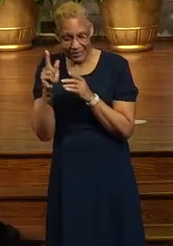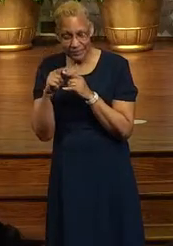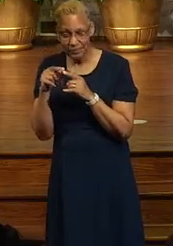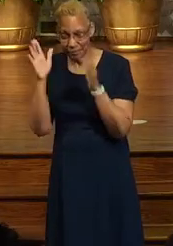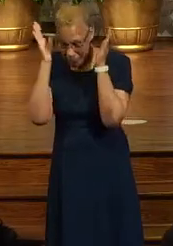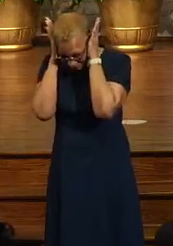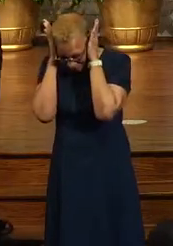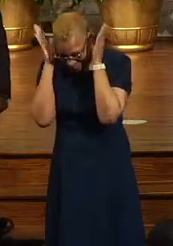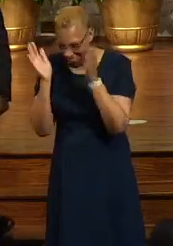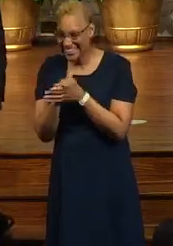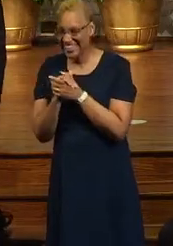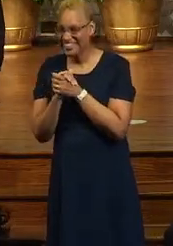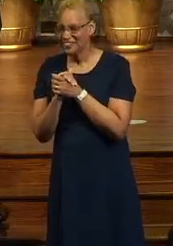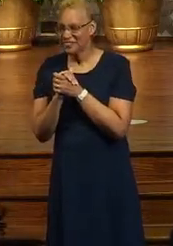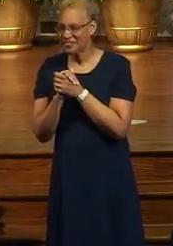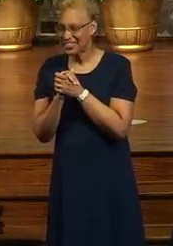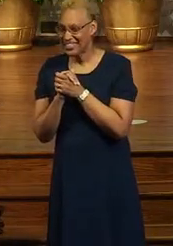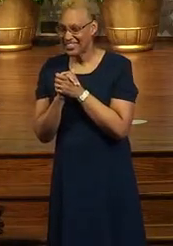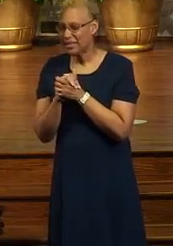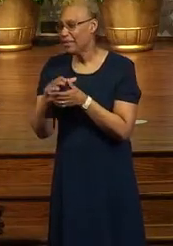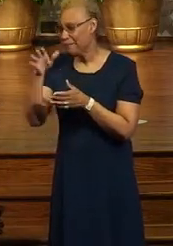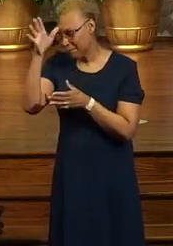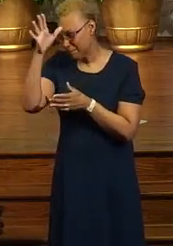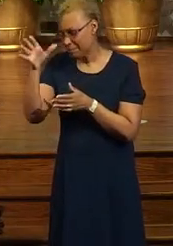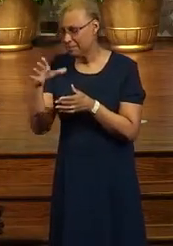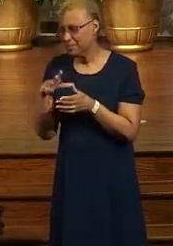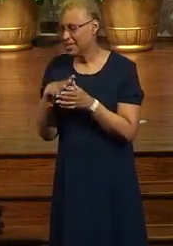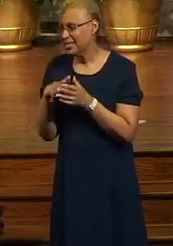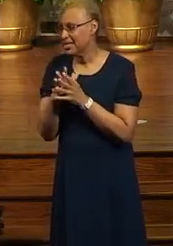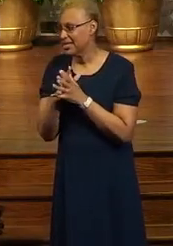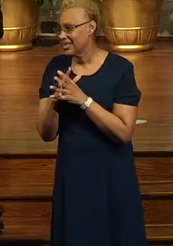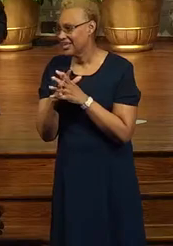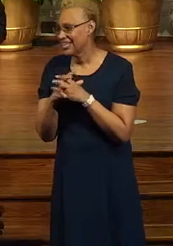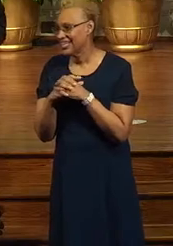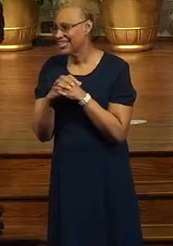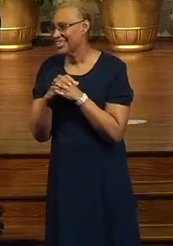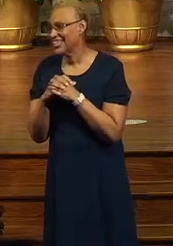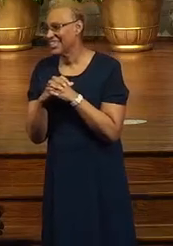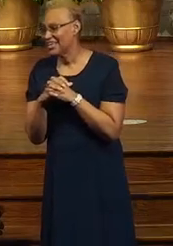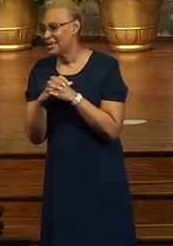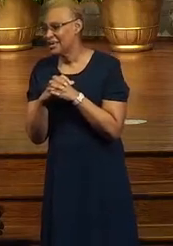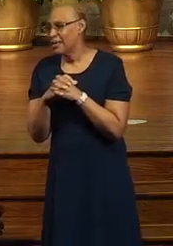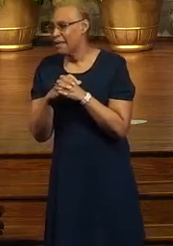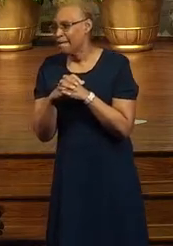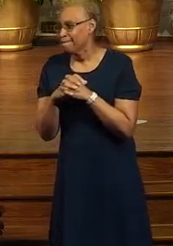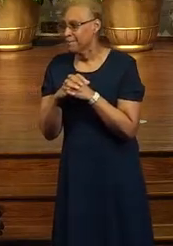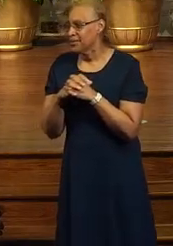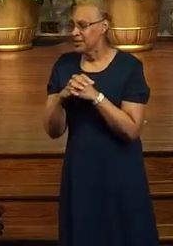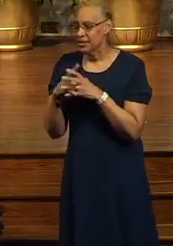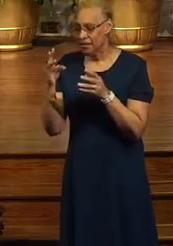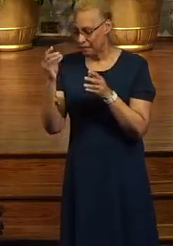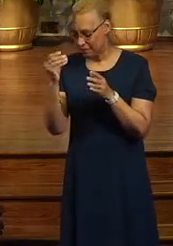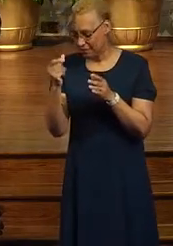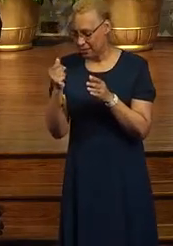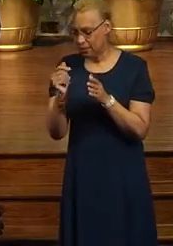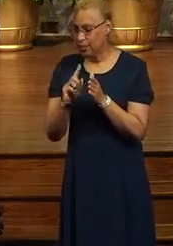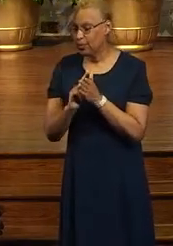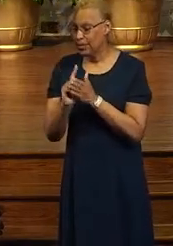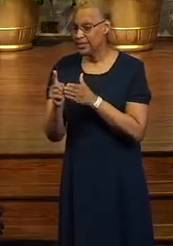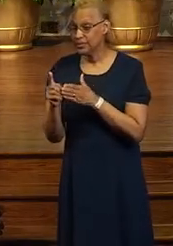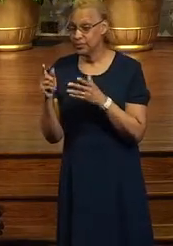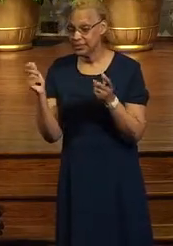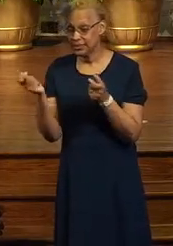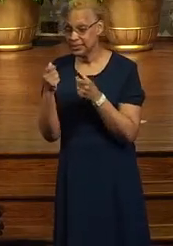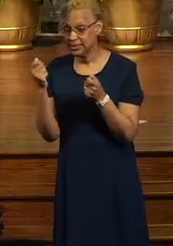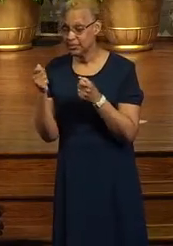Put your hands over your ears. All right. So, men, I was going to ask you to come forward, but we don't want to take any more time. But in just a few weeks, we'll be